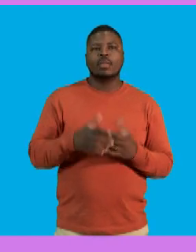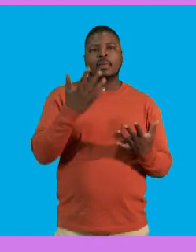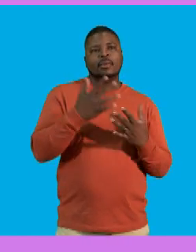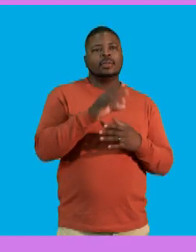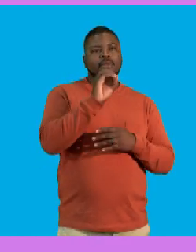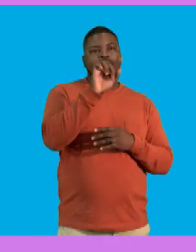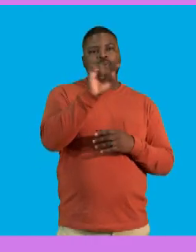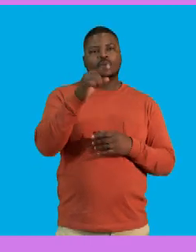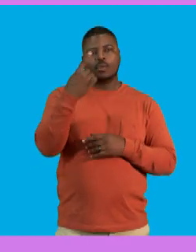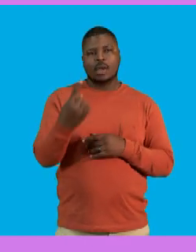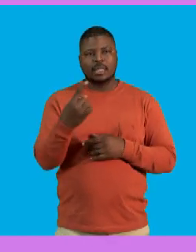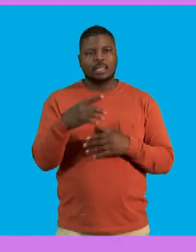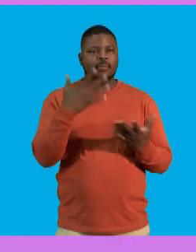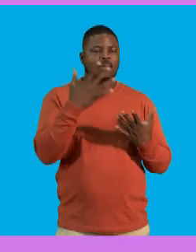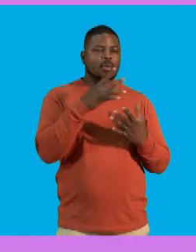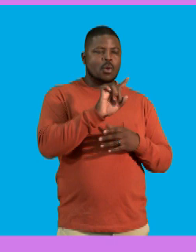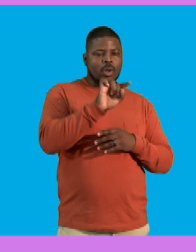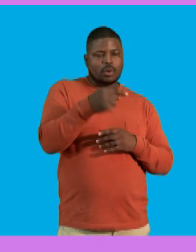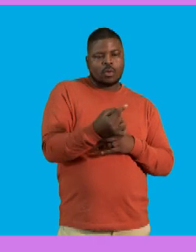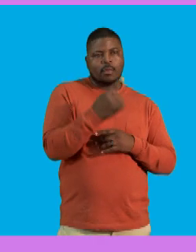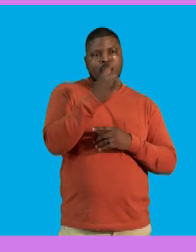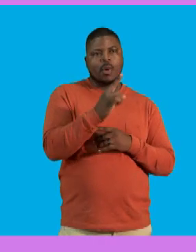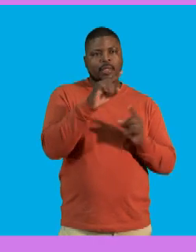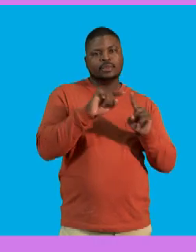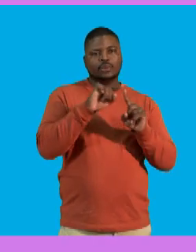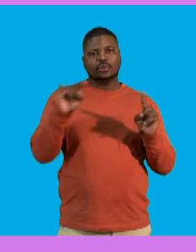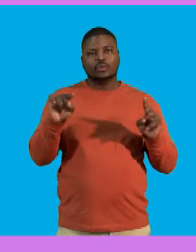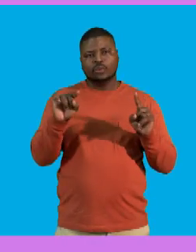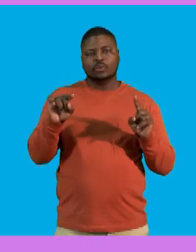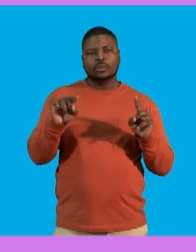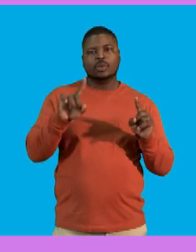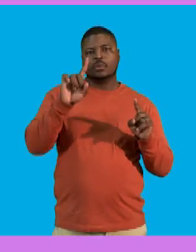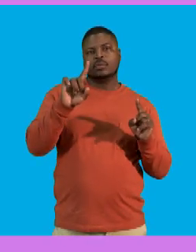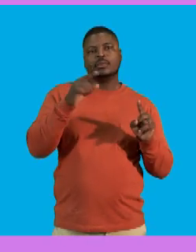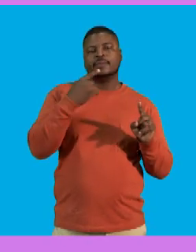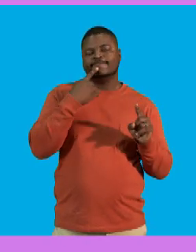from interval 1,1 to interval